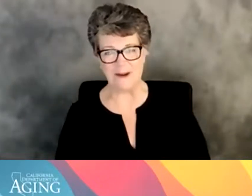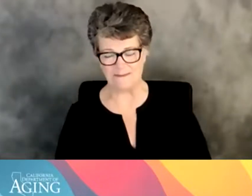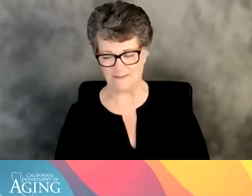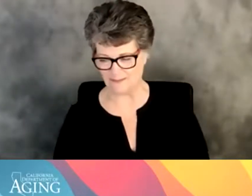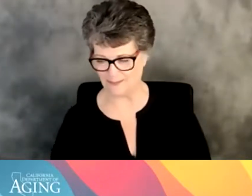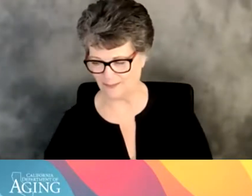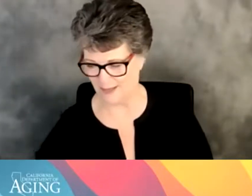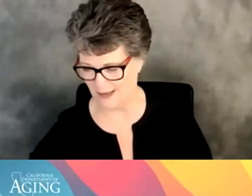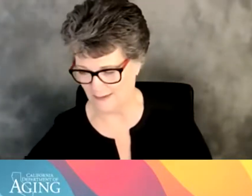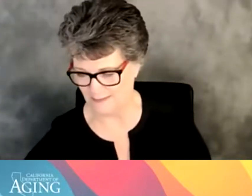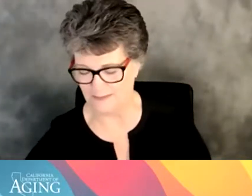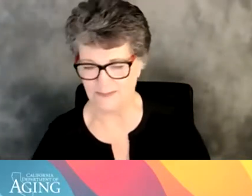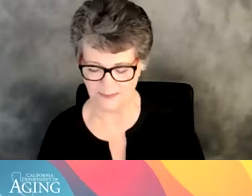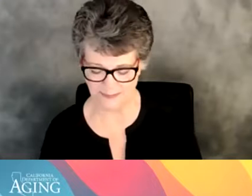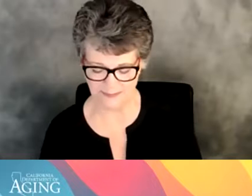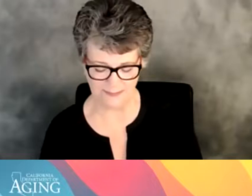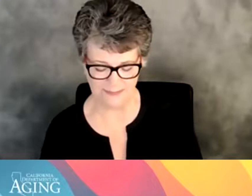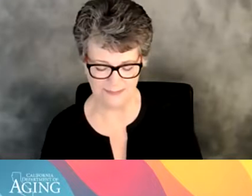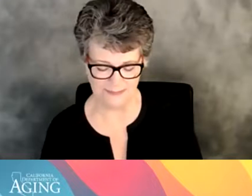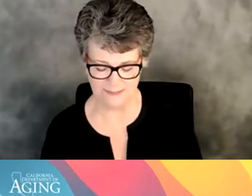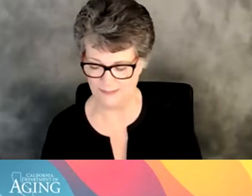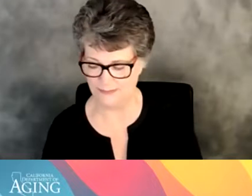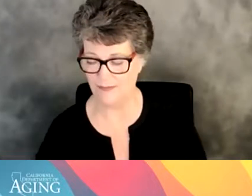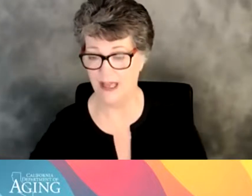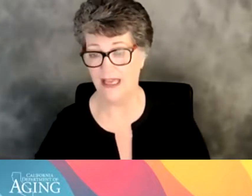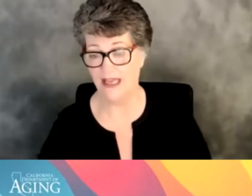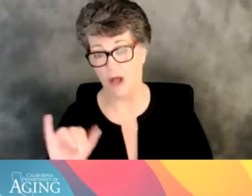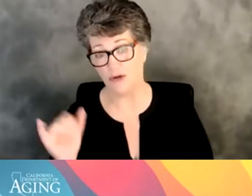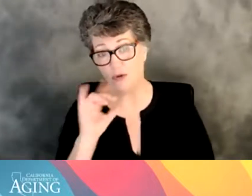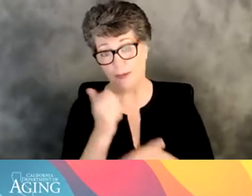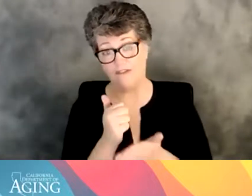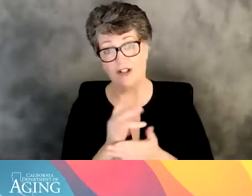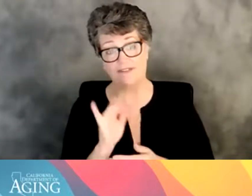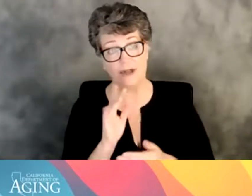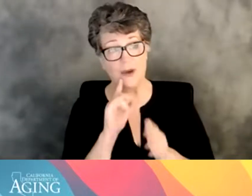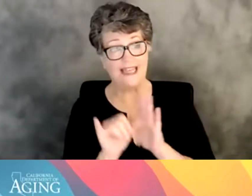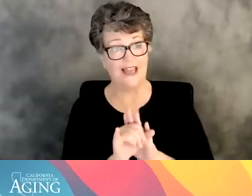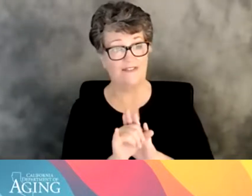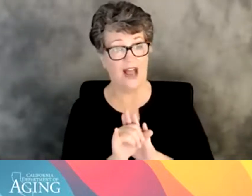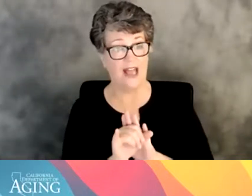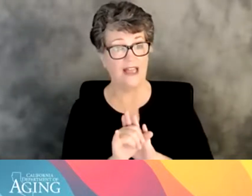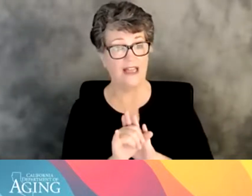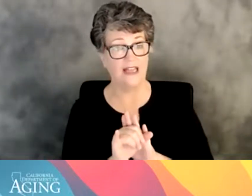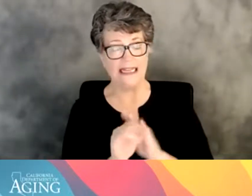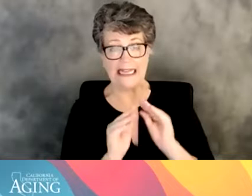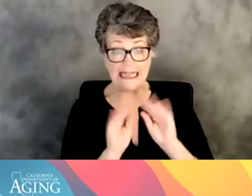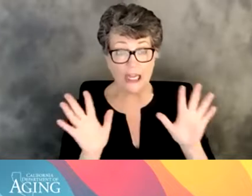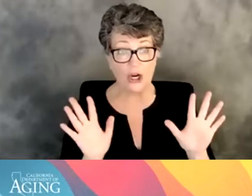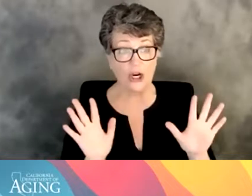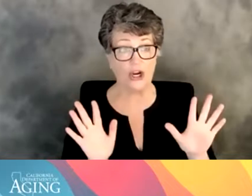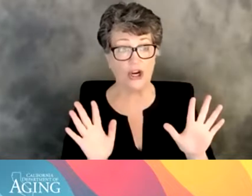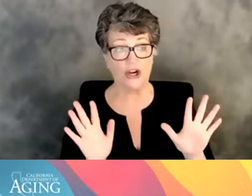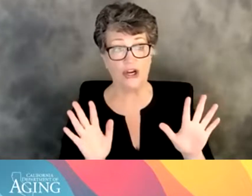that expertise. And I think it would be also helpful to identify if there were some clear ones that there's